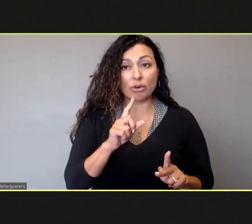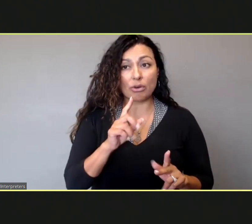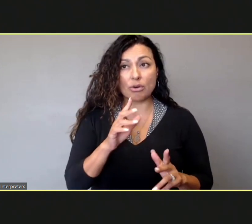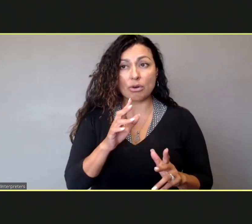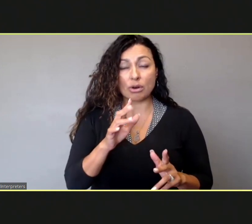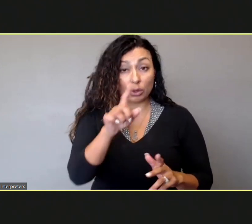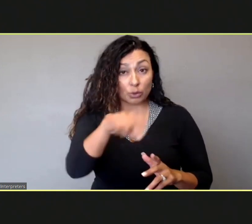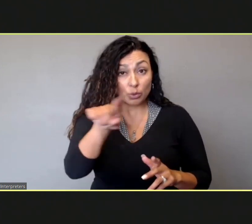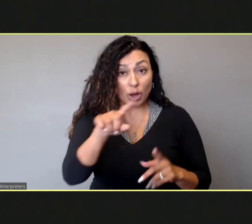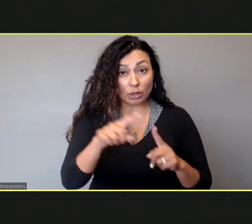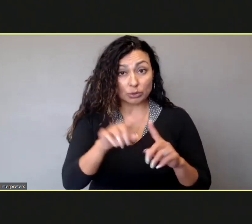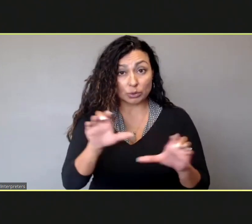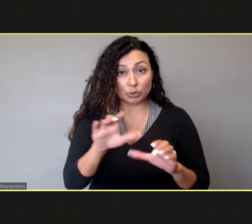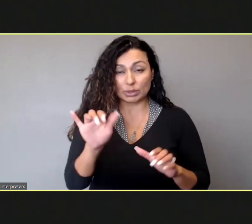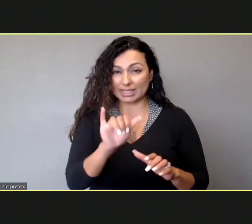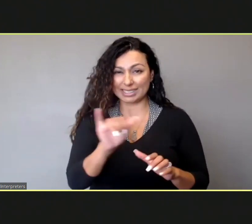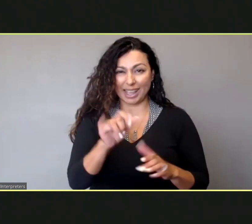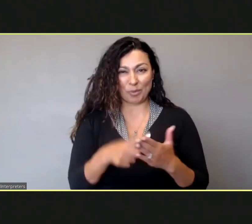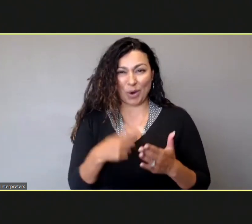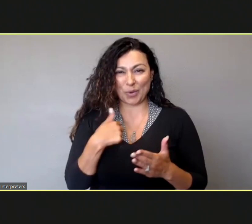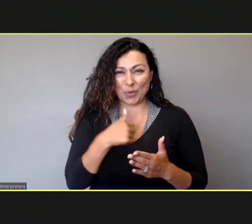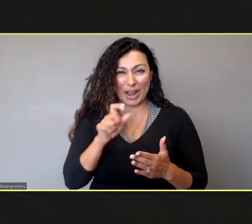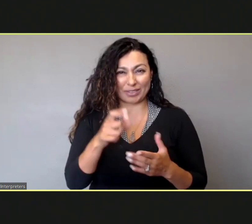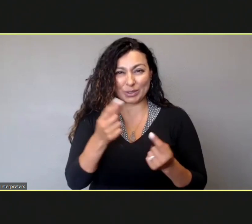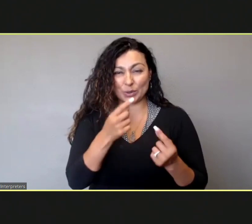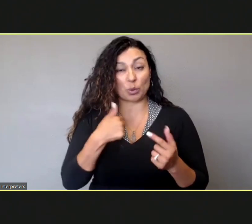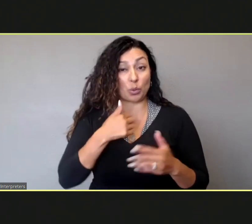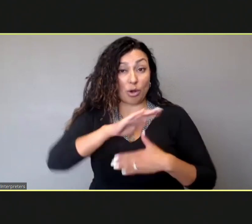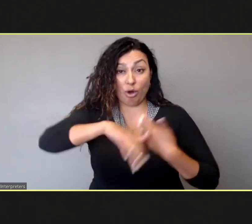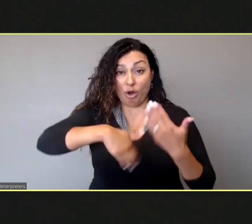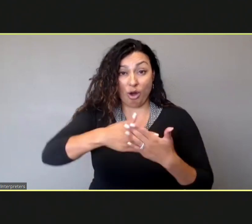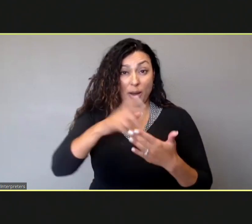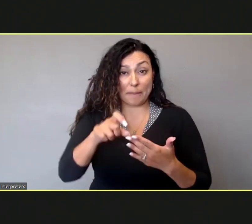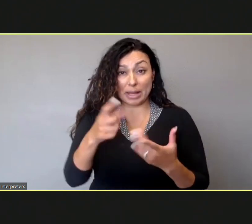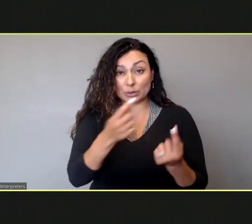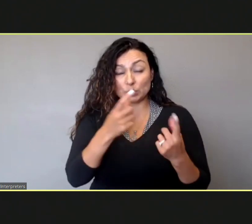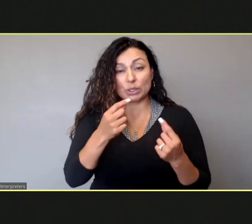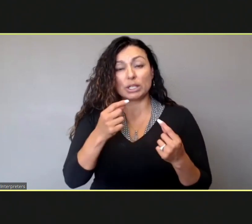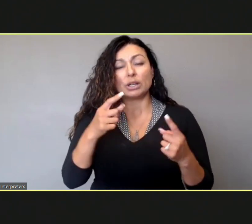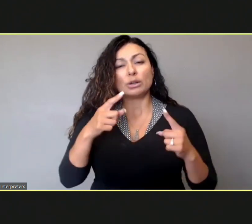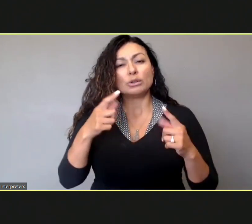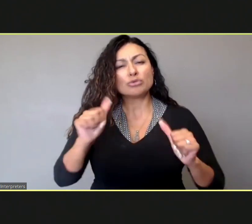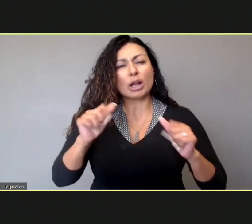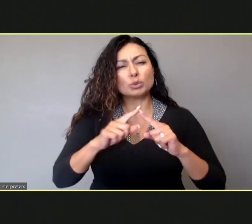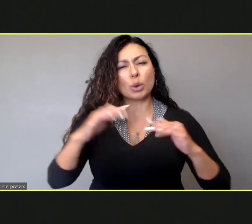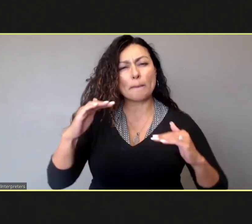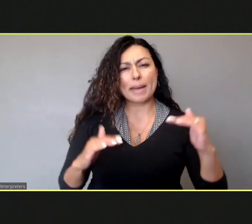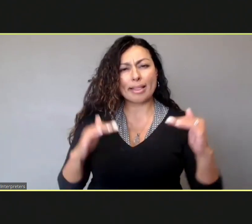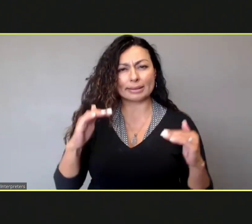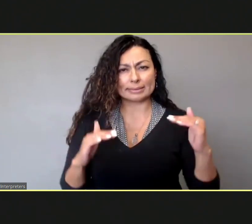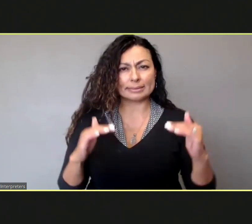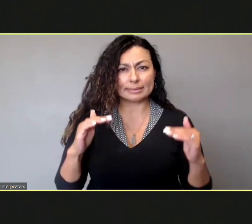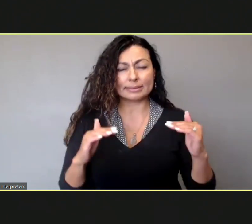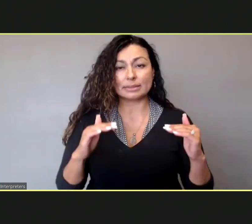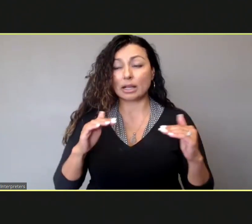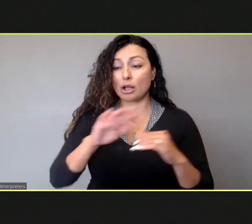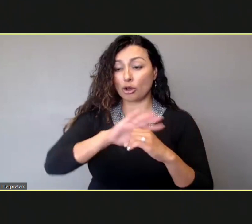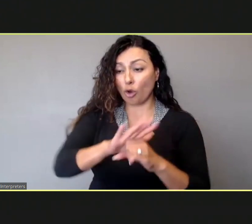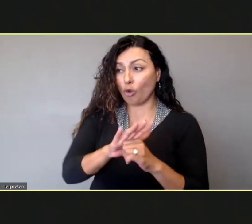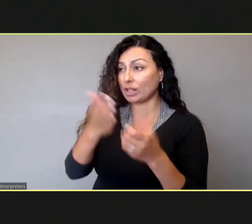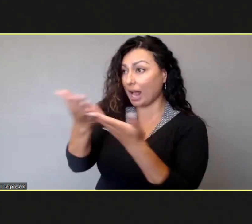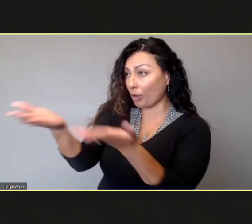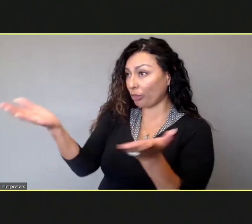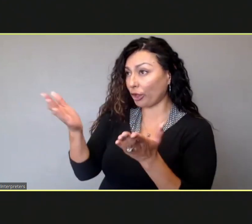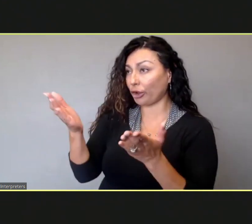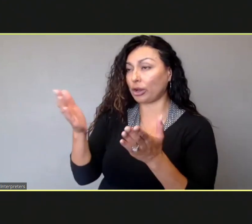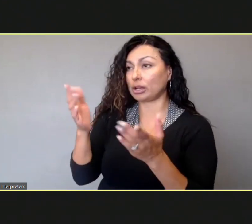for you all to do what we have to do, or what we all have to do, is just kind of balance the fact that COVID is out there, it's